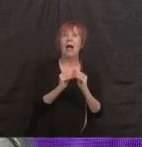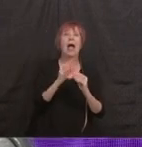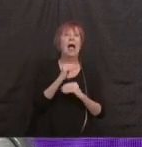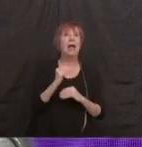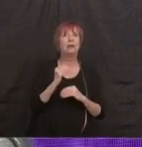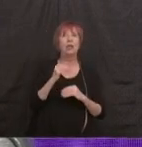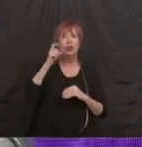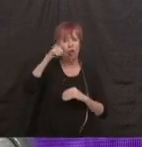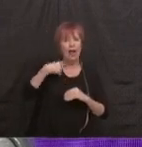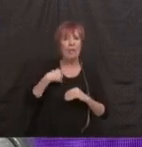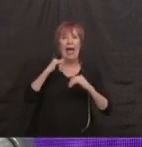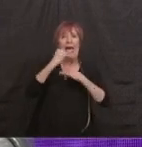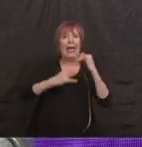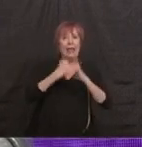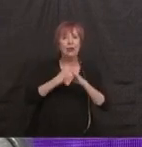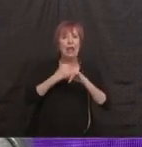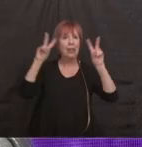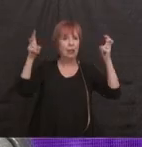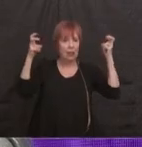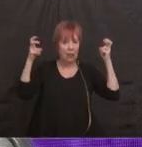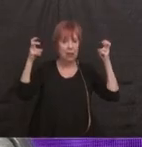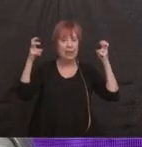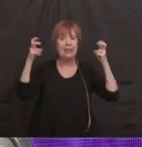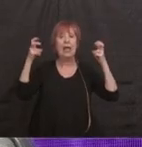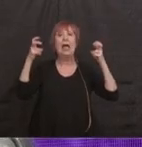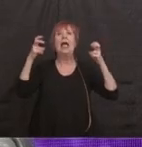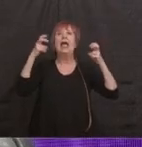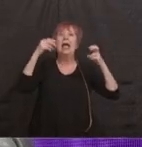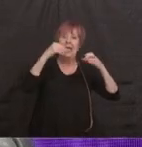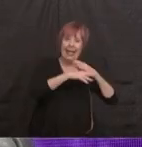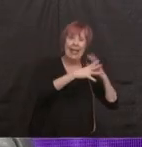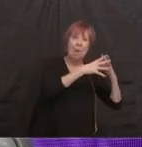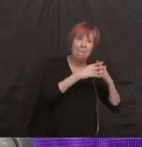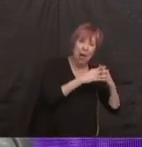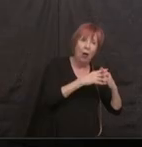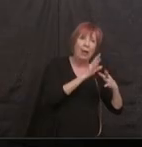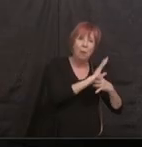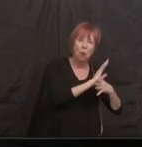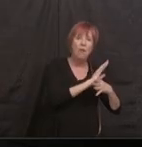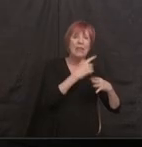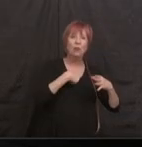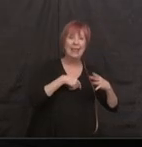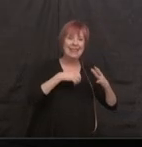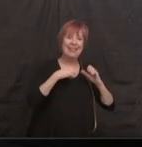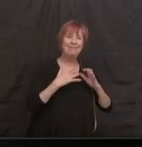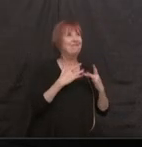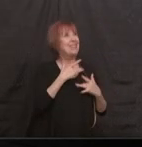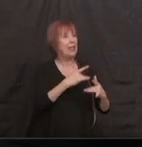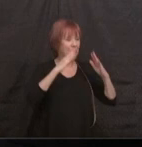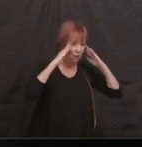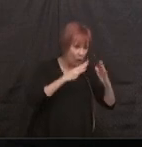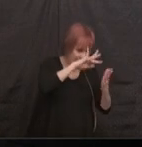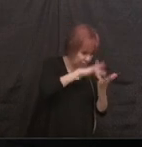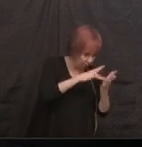American, like, I feel like we still have a very North America-centric focus in our content. To have a more global reach and understand what's happening.